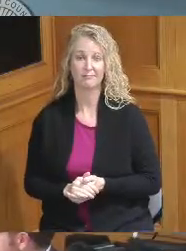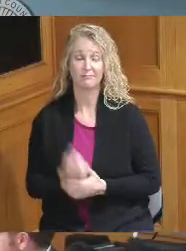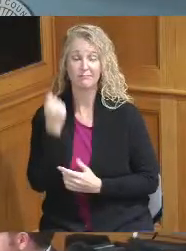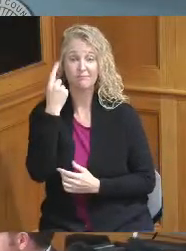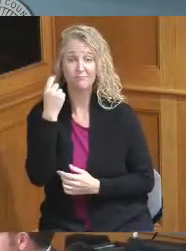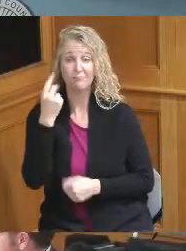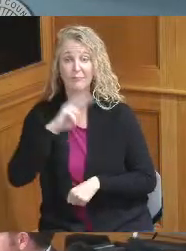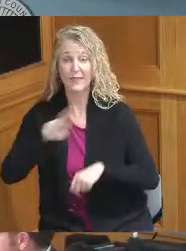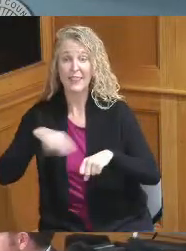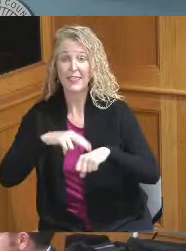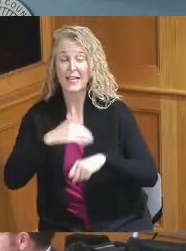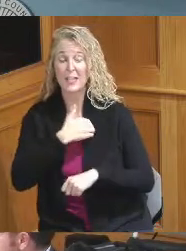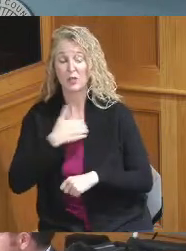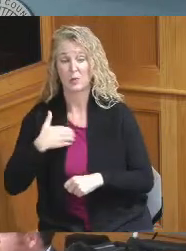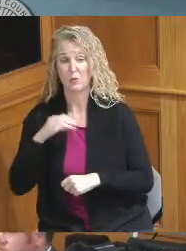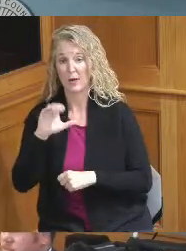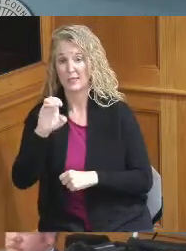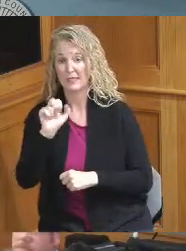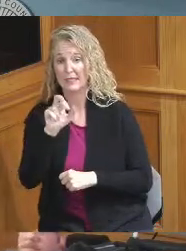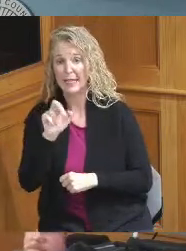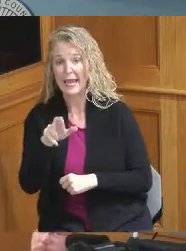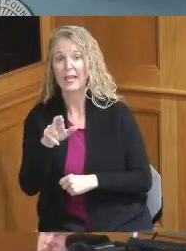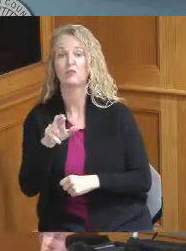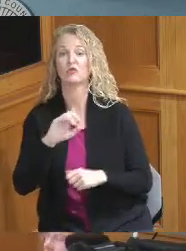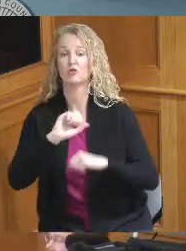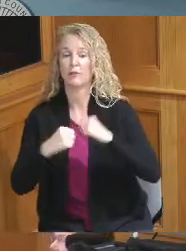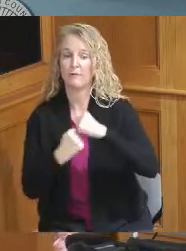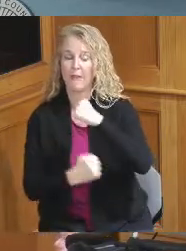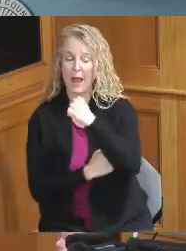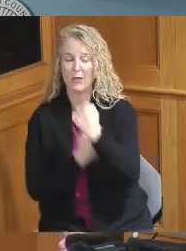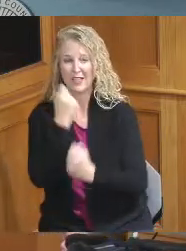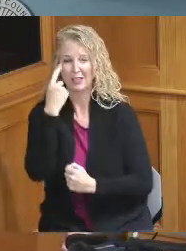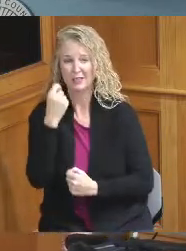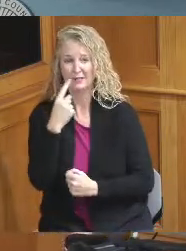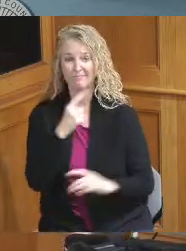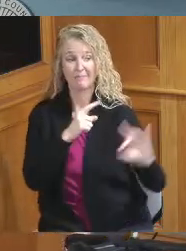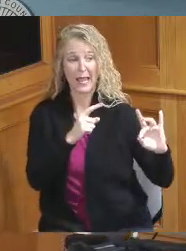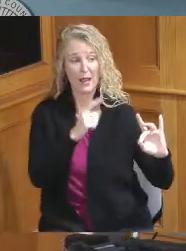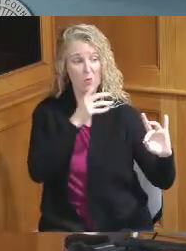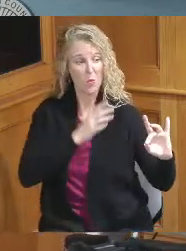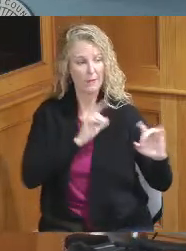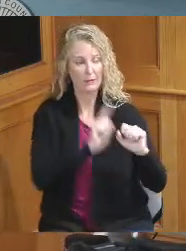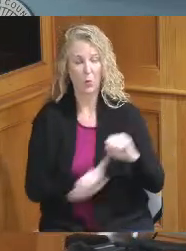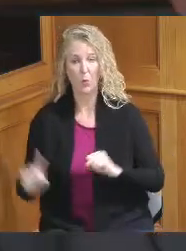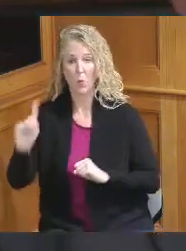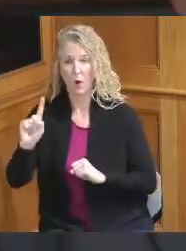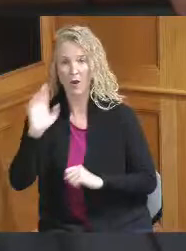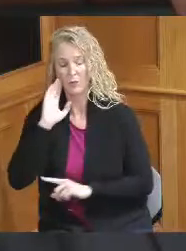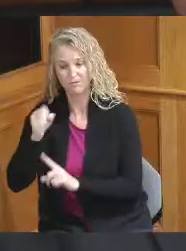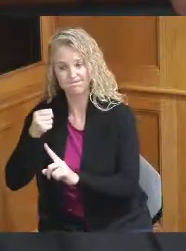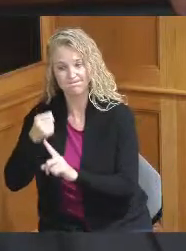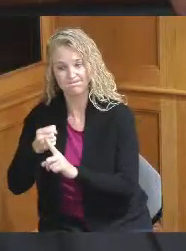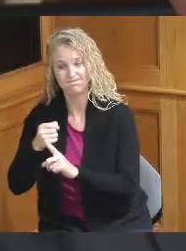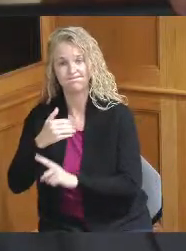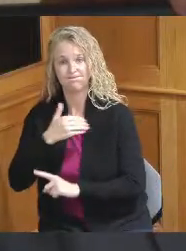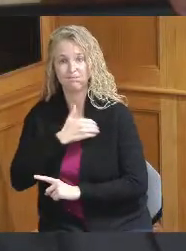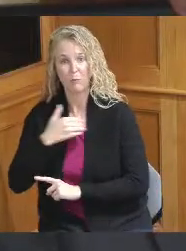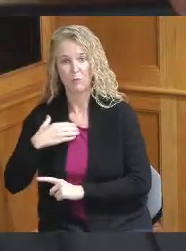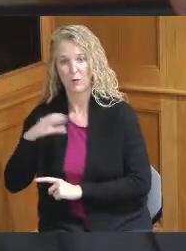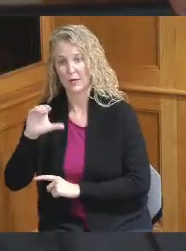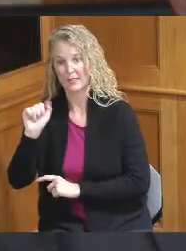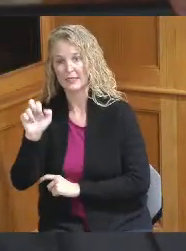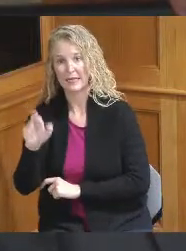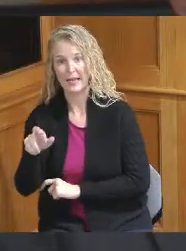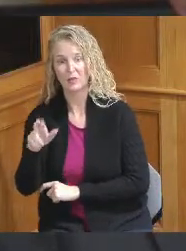Whereas the National Breast Cancer Foundation estimates 1 in 8 women in the United States will be diagnosed with breast cancer in her